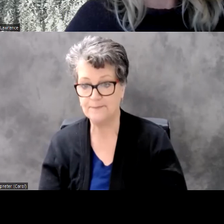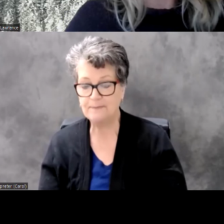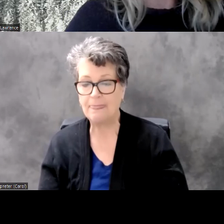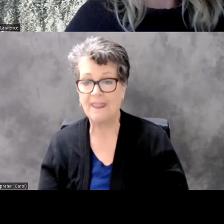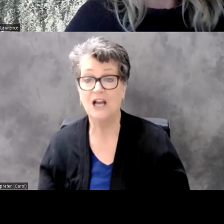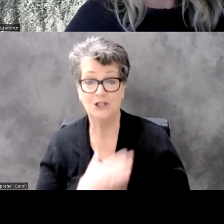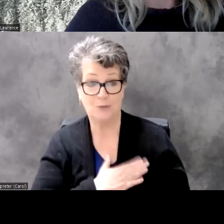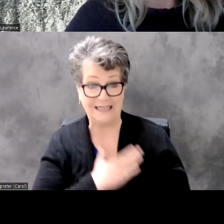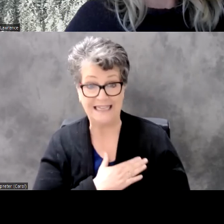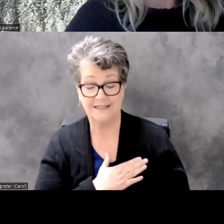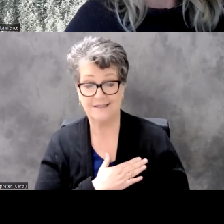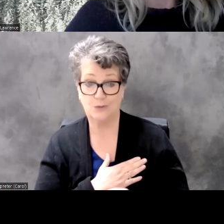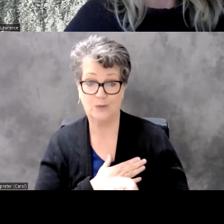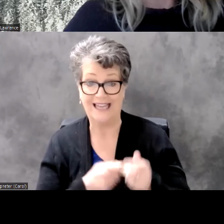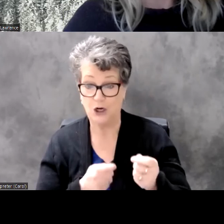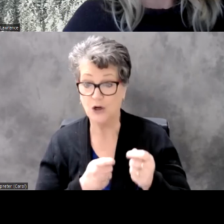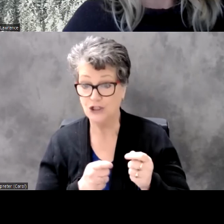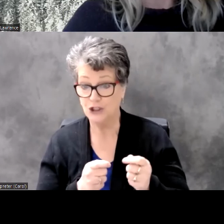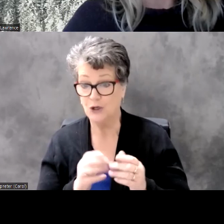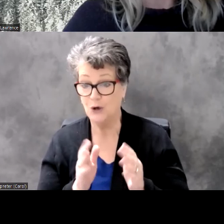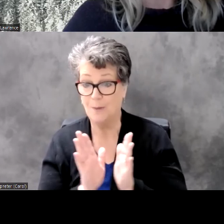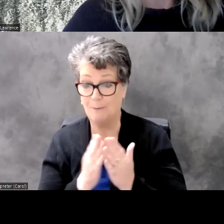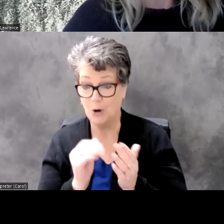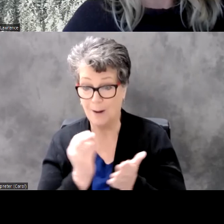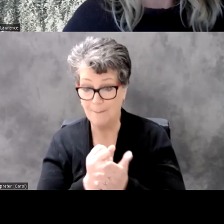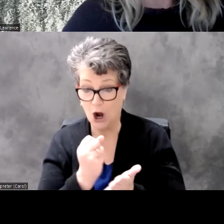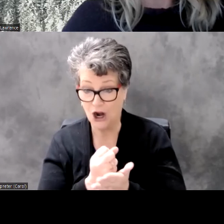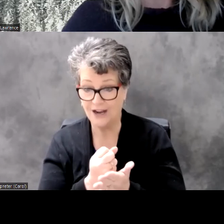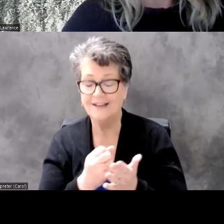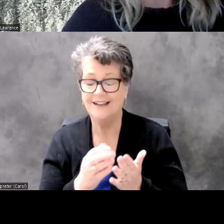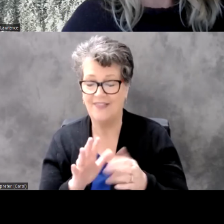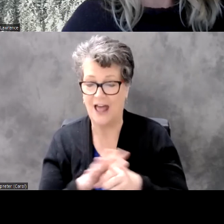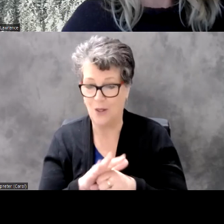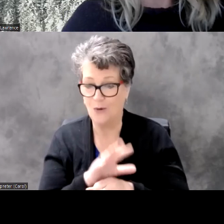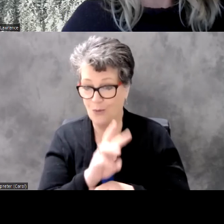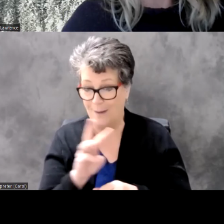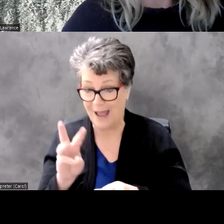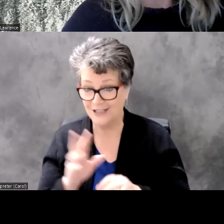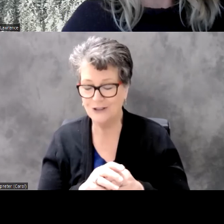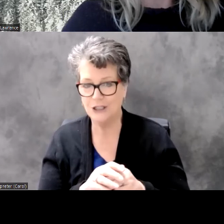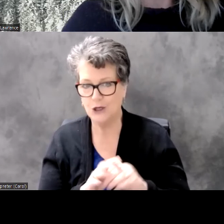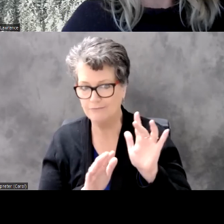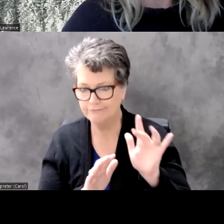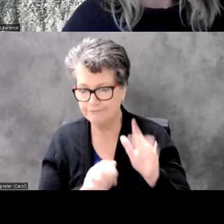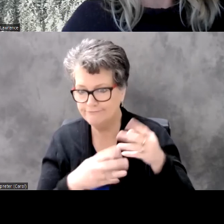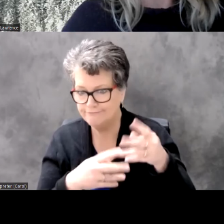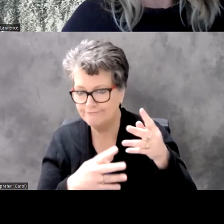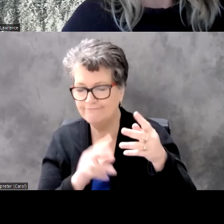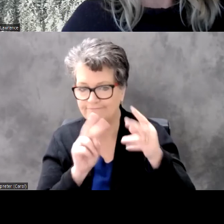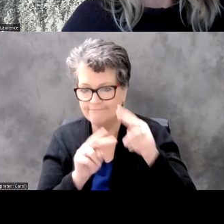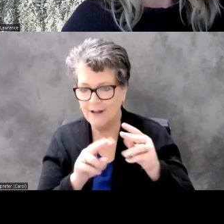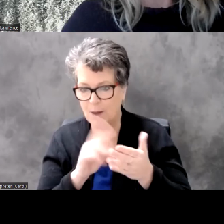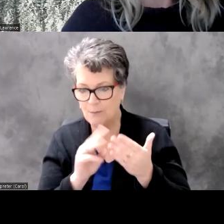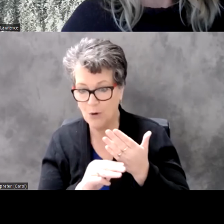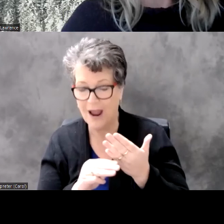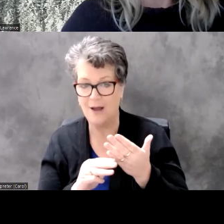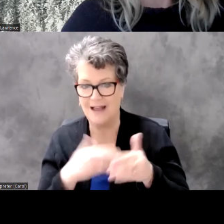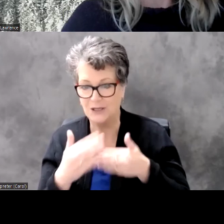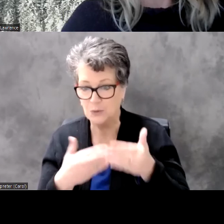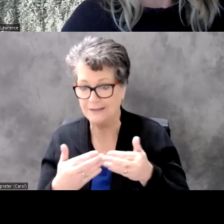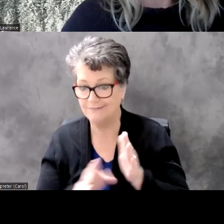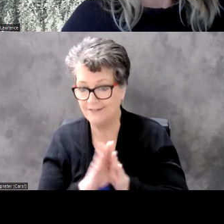please, we encourage you to bookmark the new local grant webpage so you can get some information about the program as it's developed,